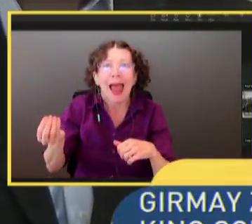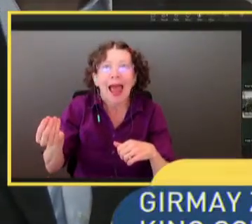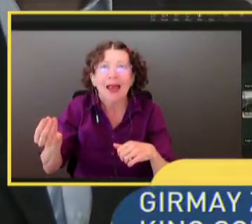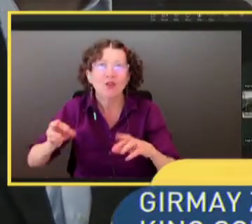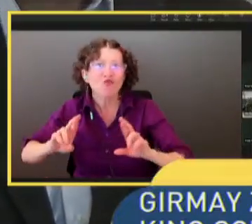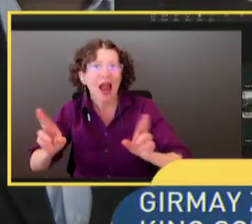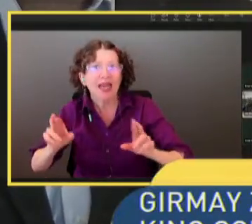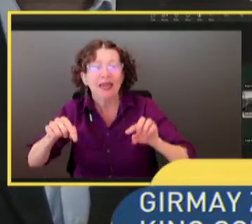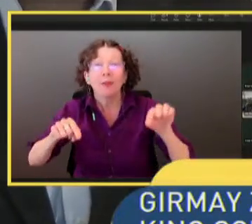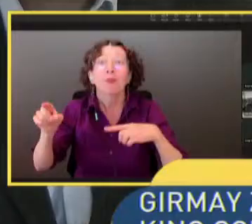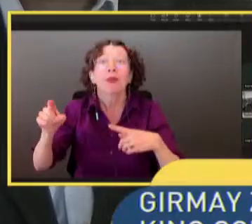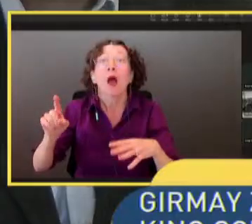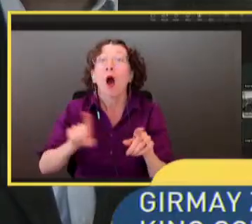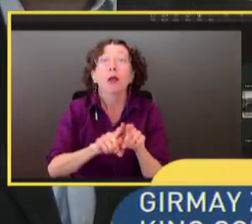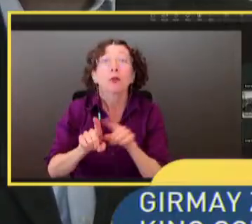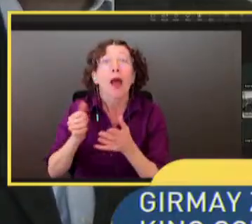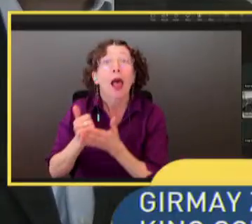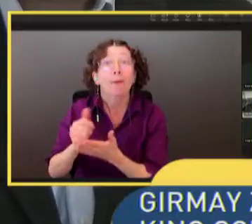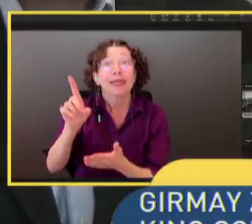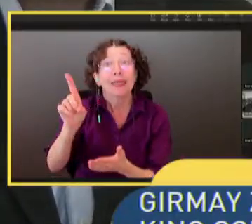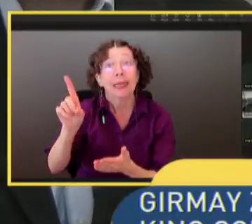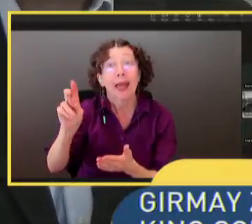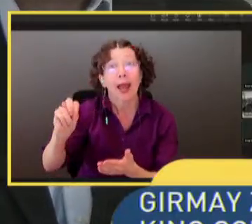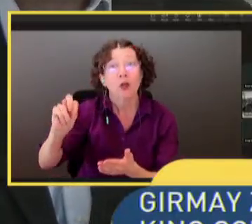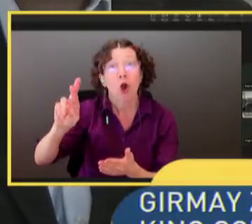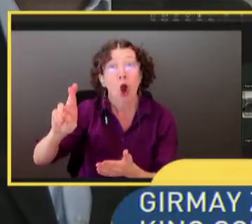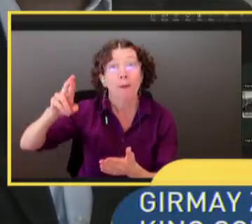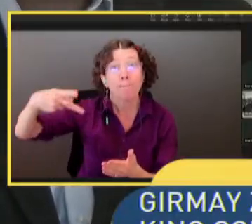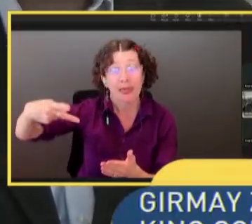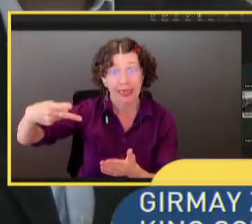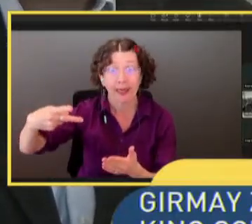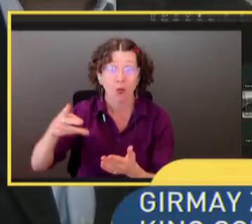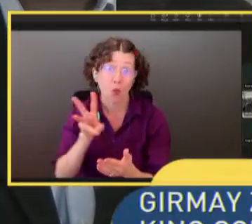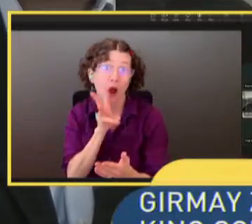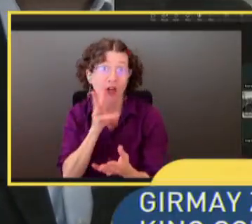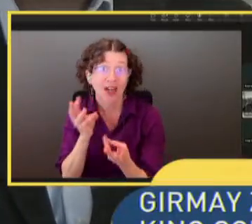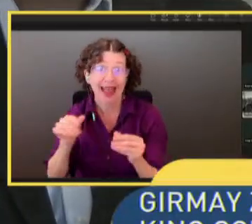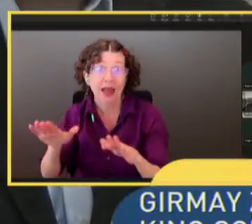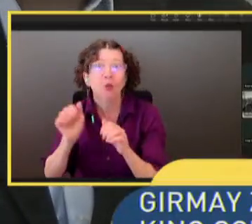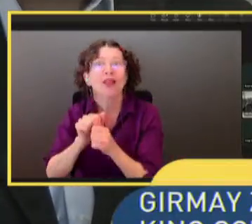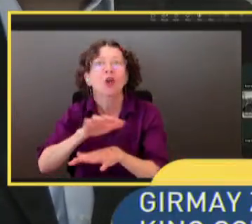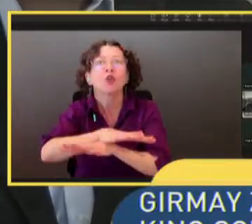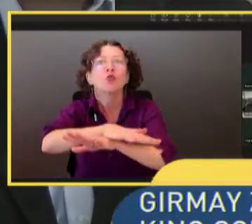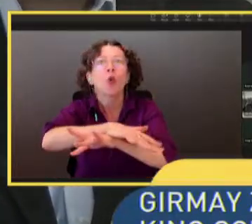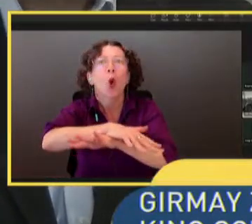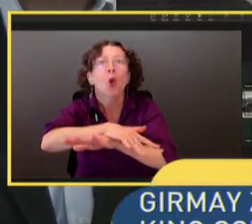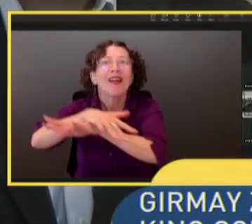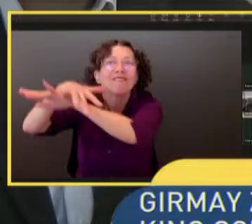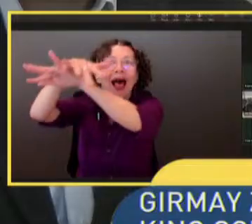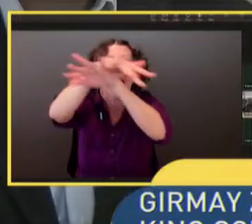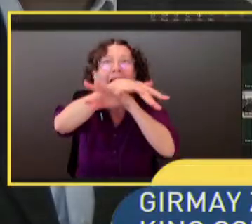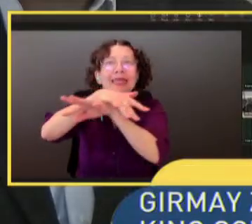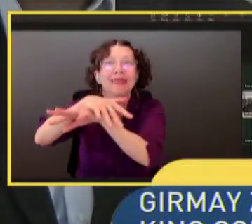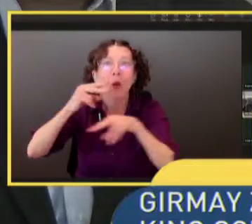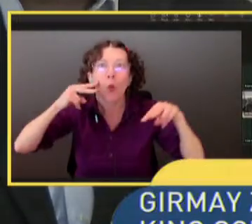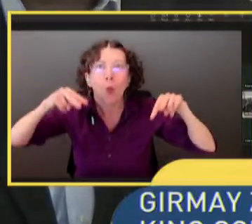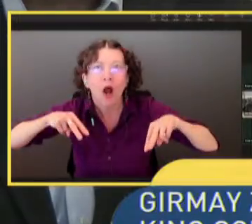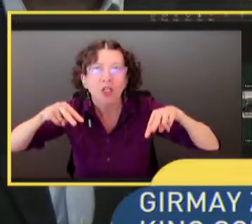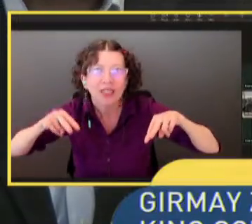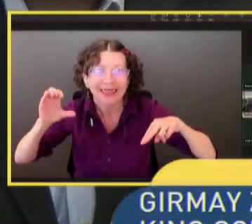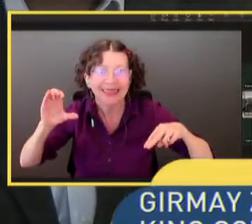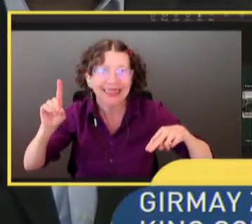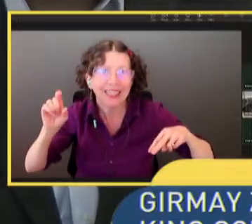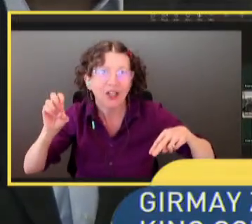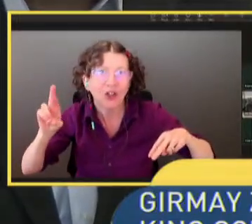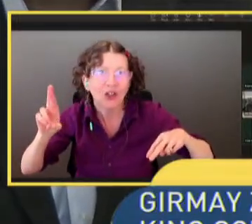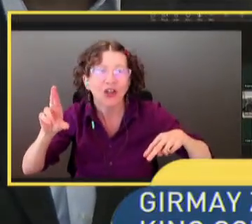of Pacific. We have staged sand, rocks, super sacks, and sandbags at multiple locations throughout King County.